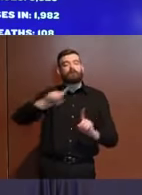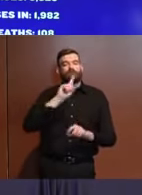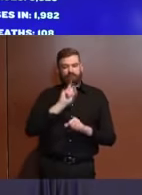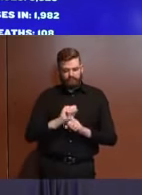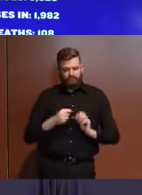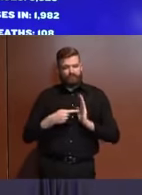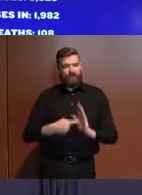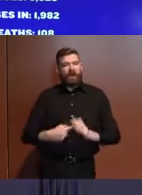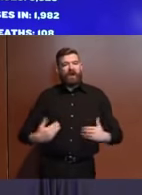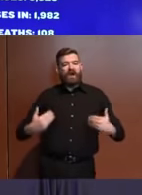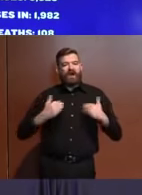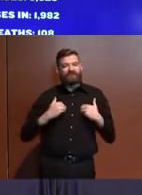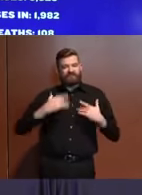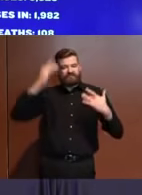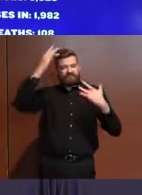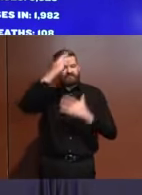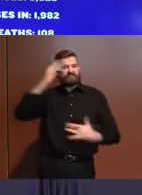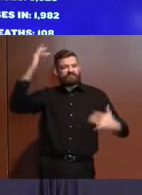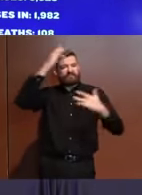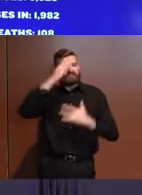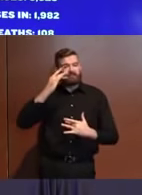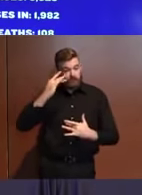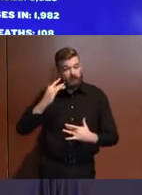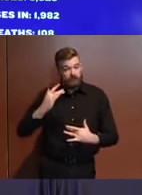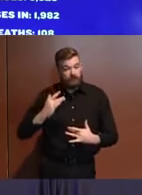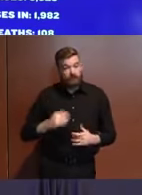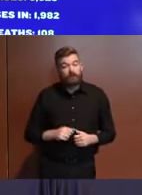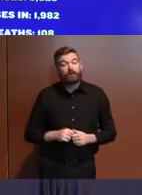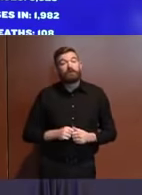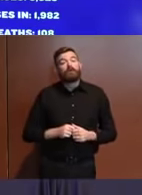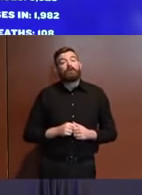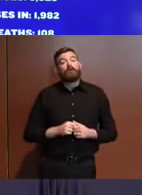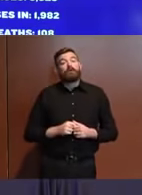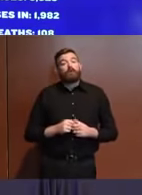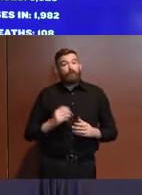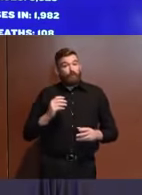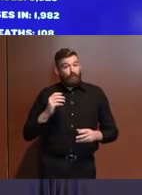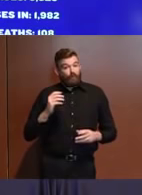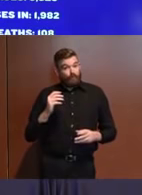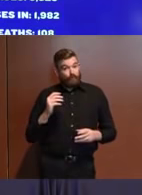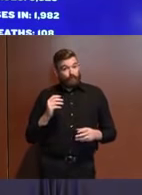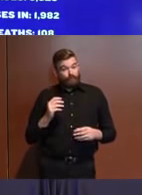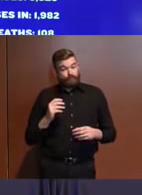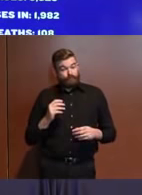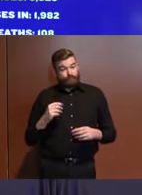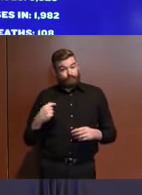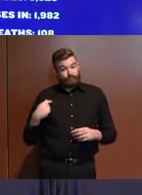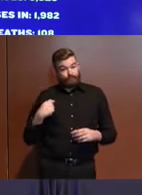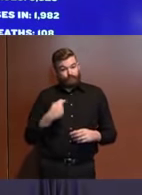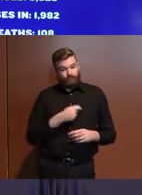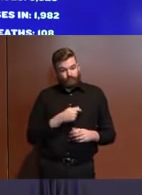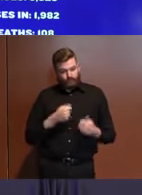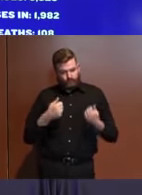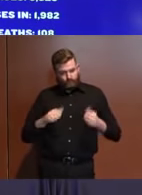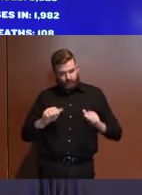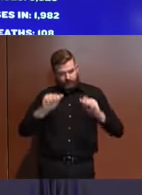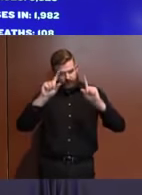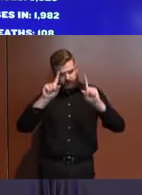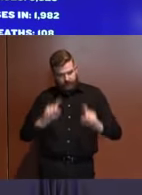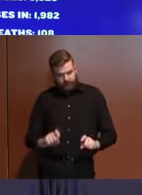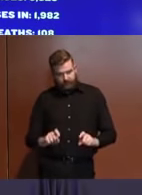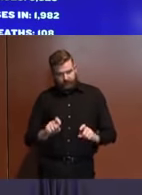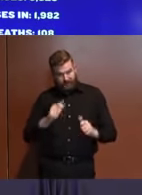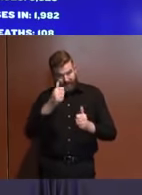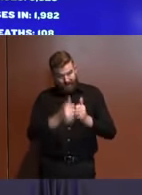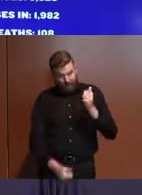perfect world, I suppose we'd do it, but for the experts to my right, quite frankly, attempting to test every single person would give us